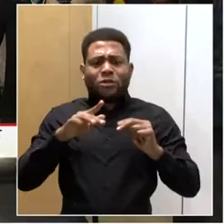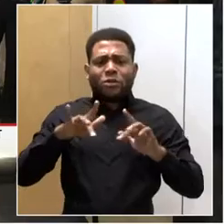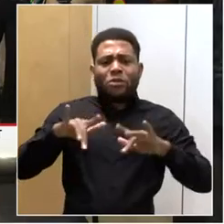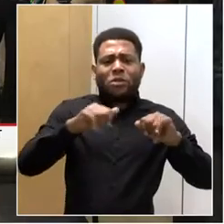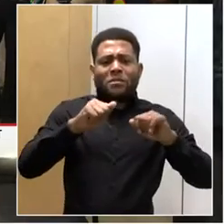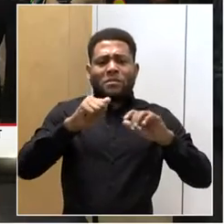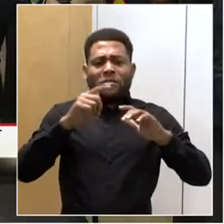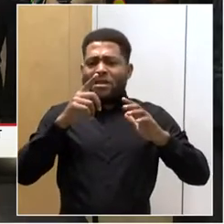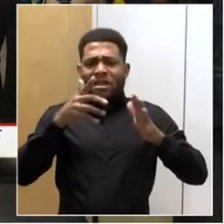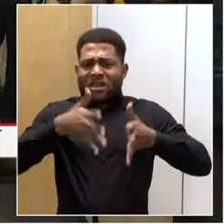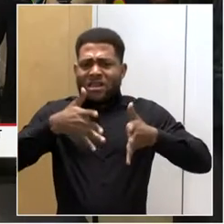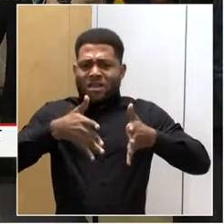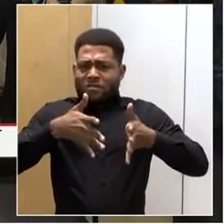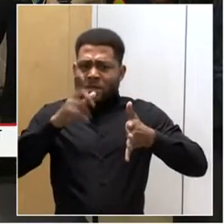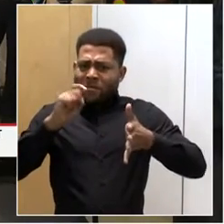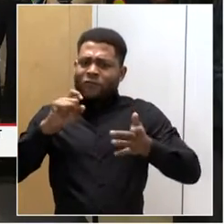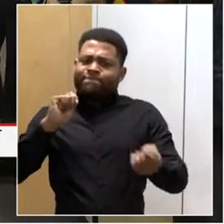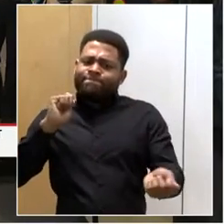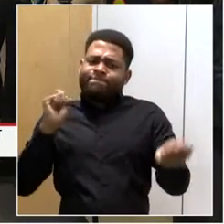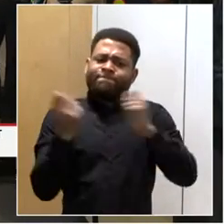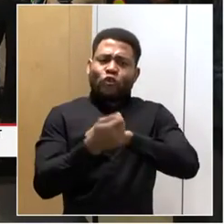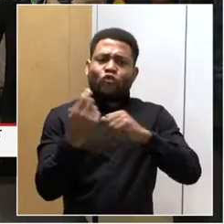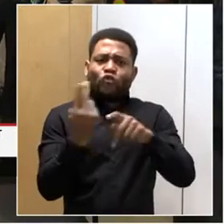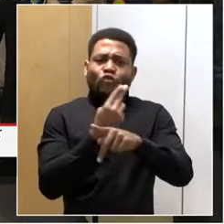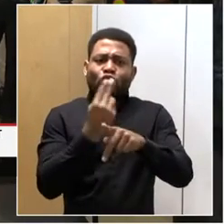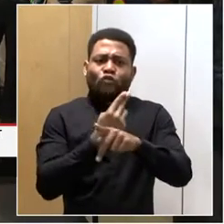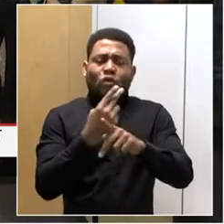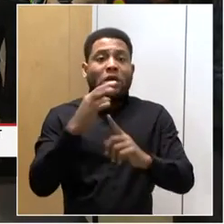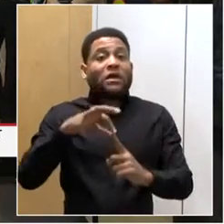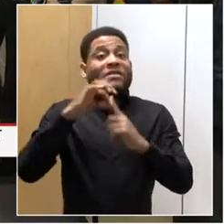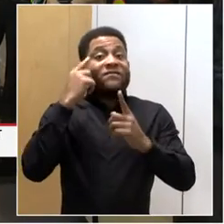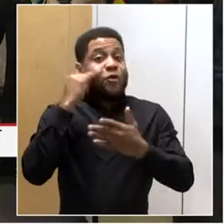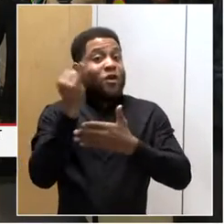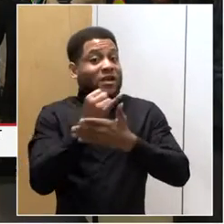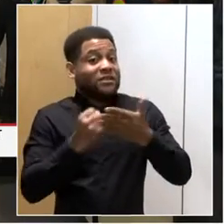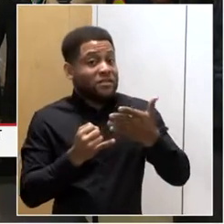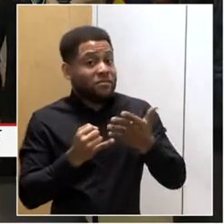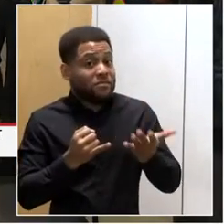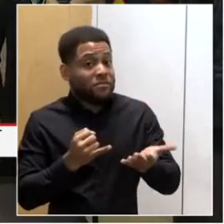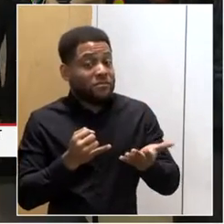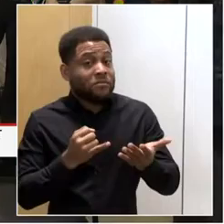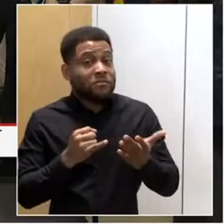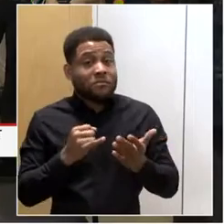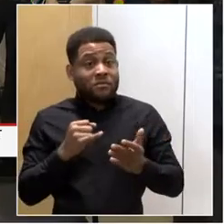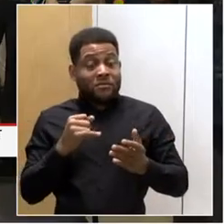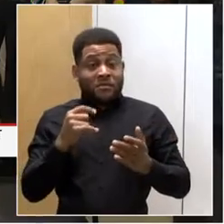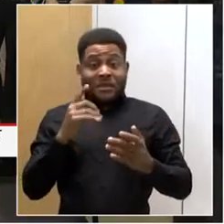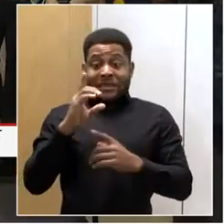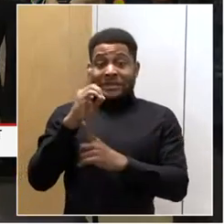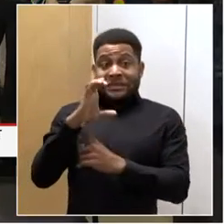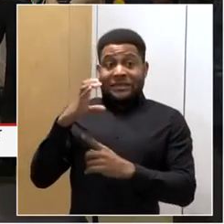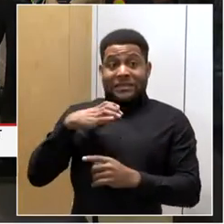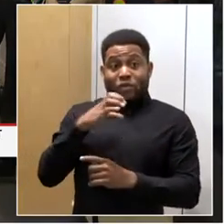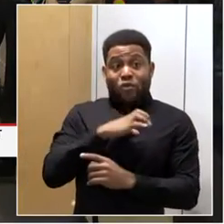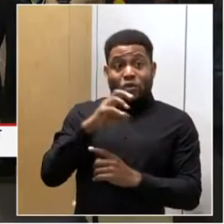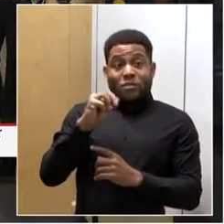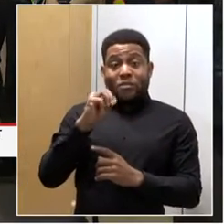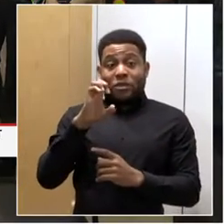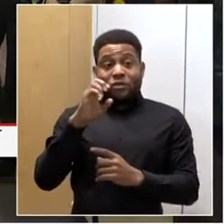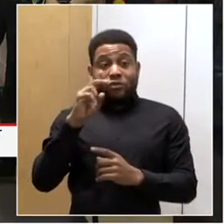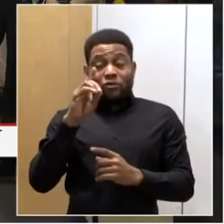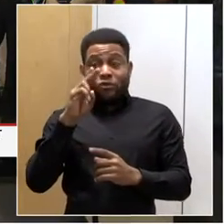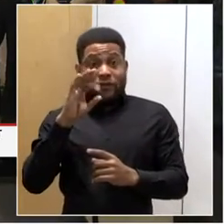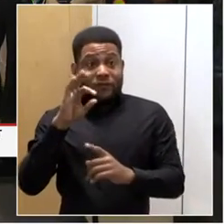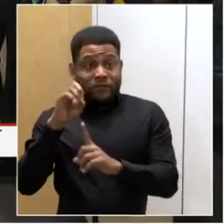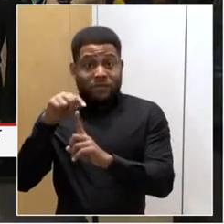spaces, especially for the arts. So Councilmember McDuffie is also happy to see that